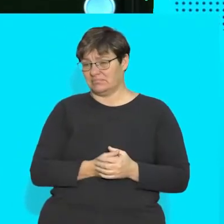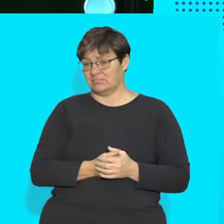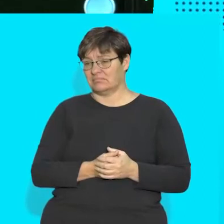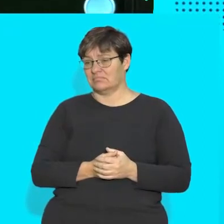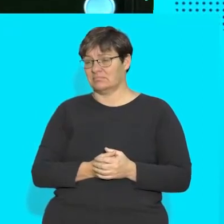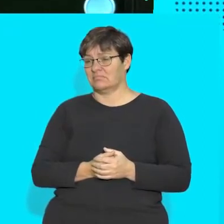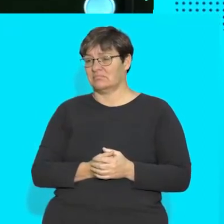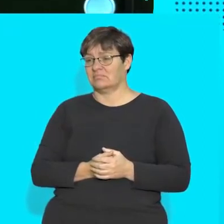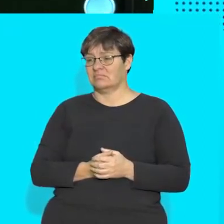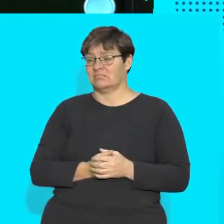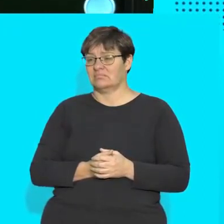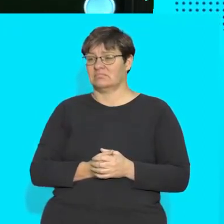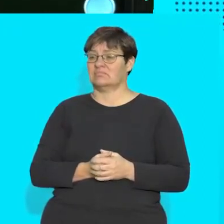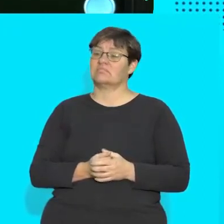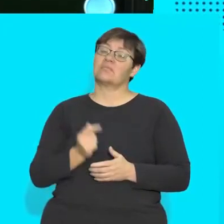problem, okay?